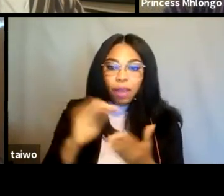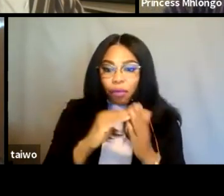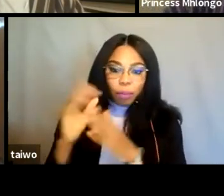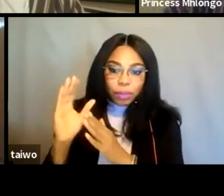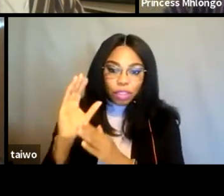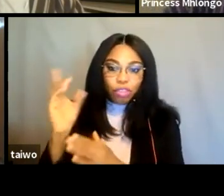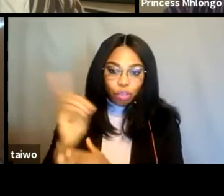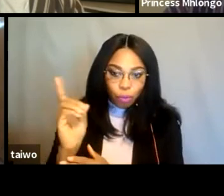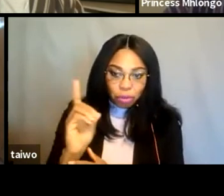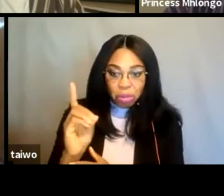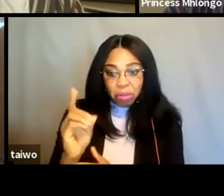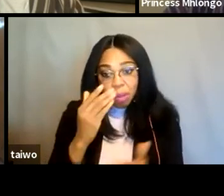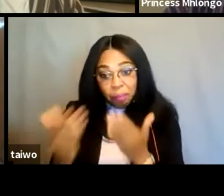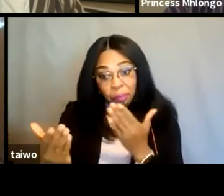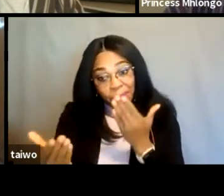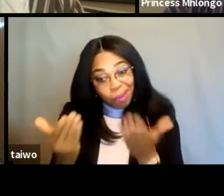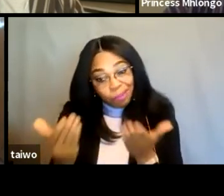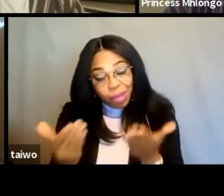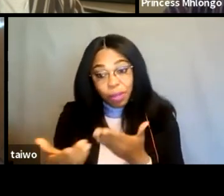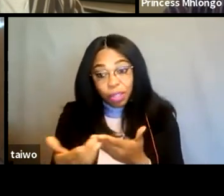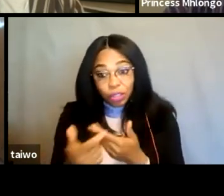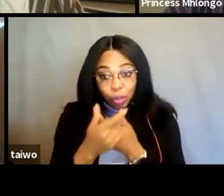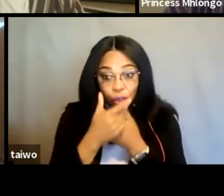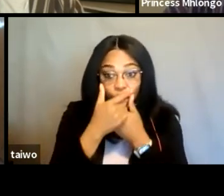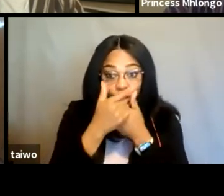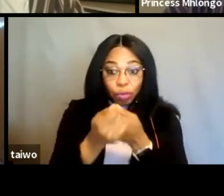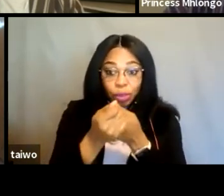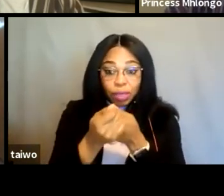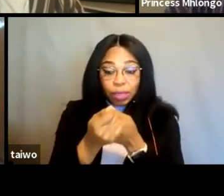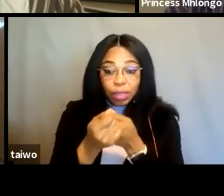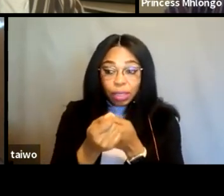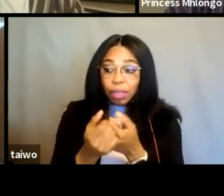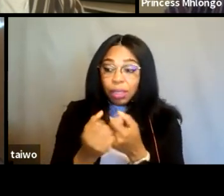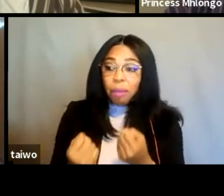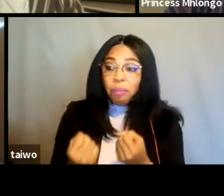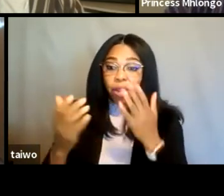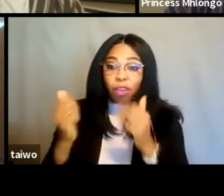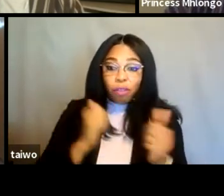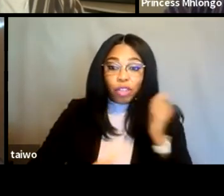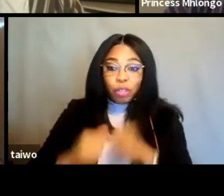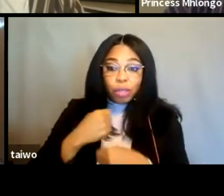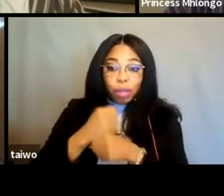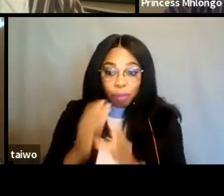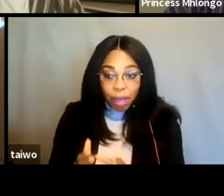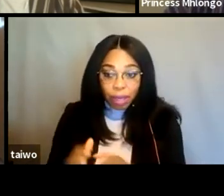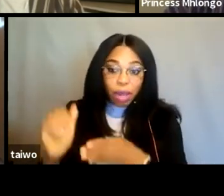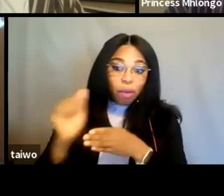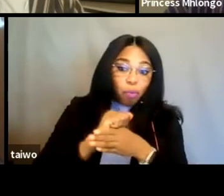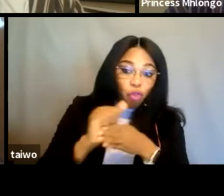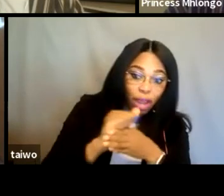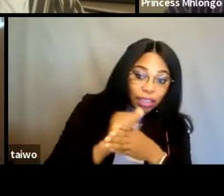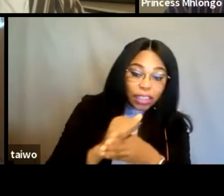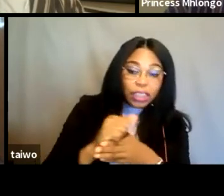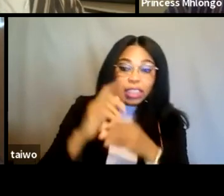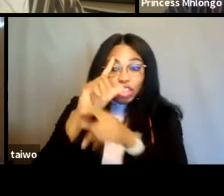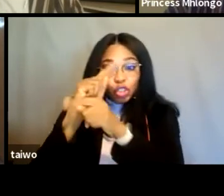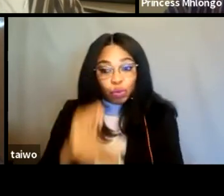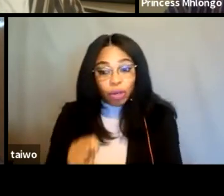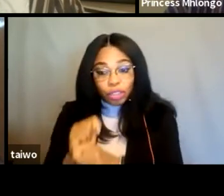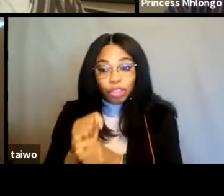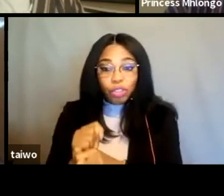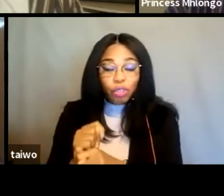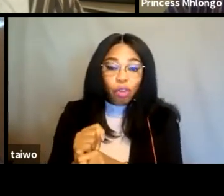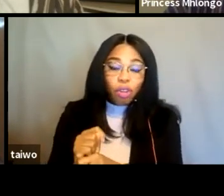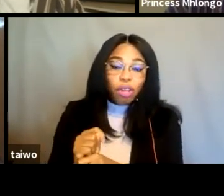maybe that's something interesting that the, you know, a lot of theater makers and the practice and the tradition, the